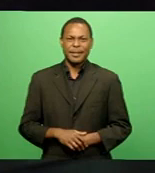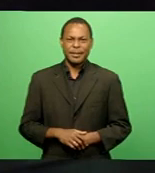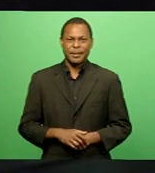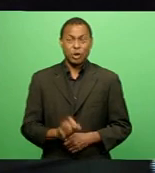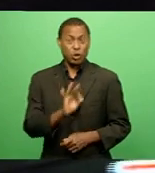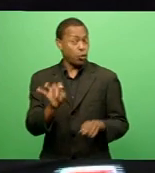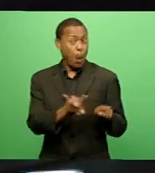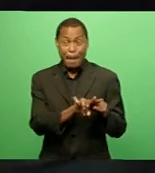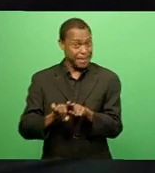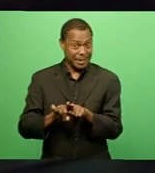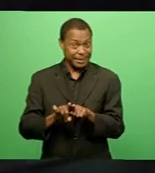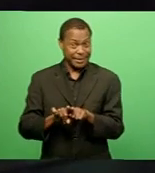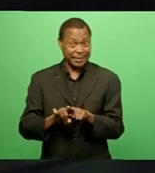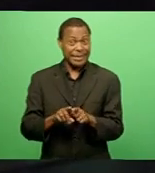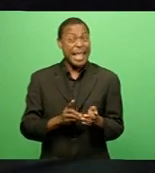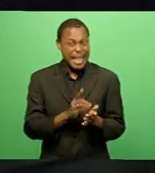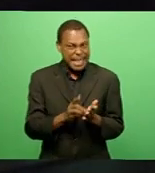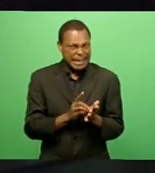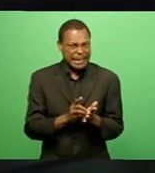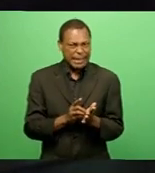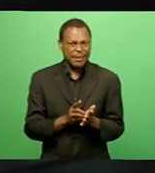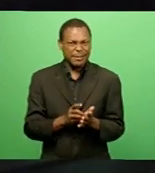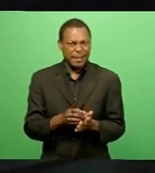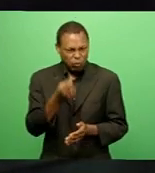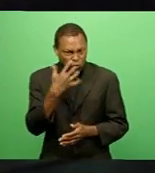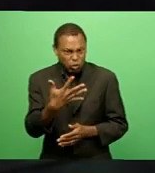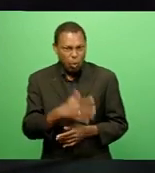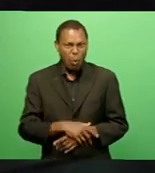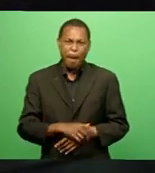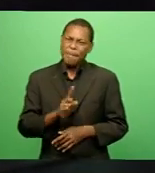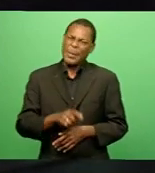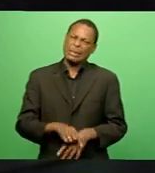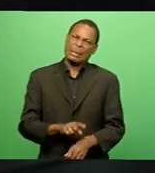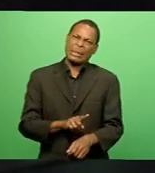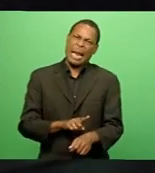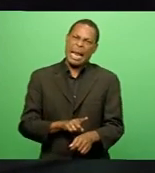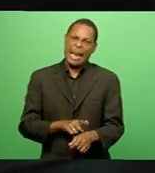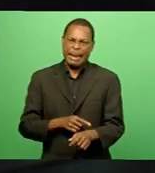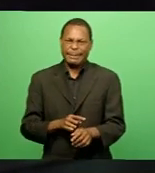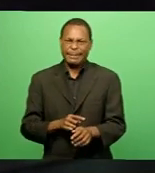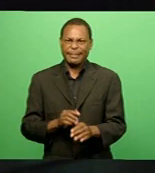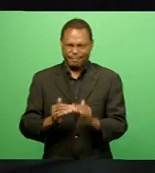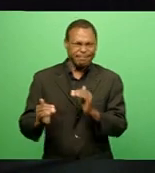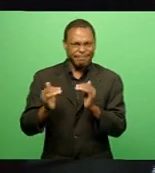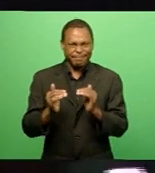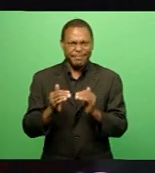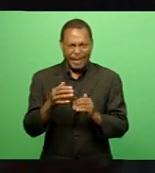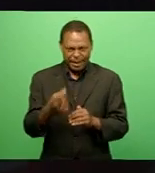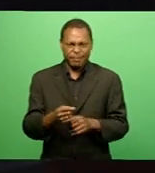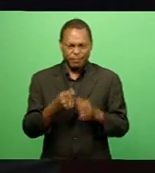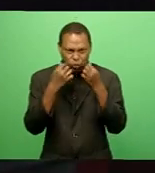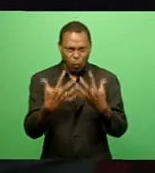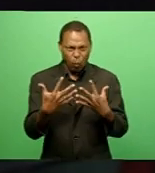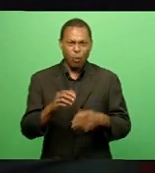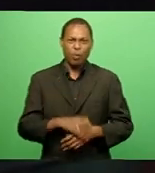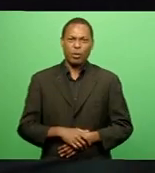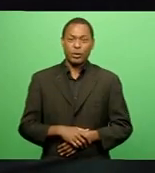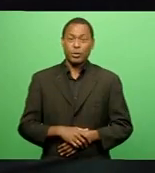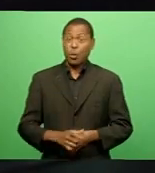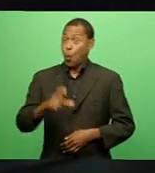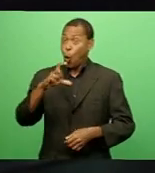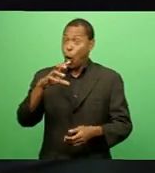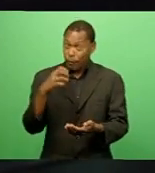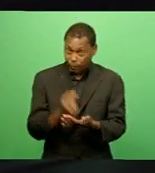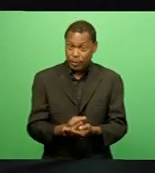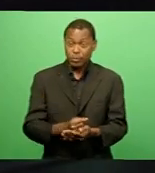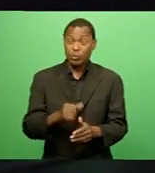not result in any symptoms until it is at a very late stage. Now, Dr. Taid has also confirmed the most